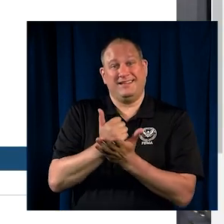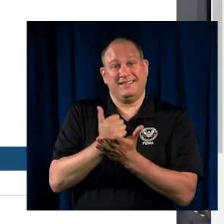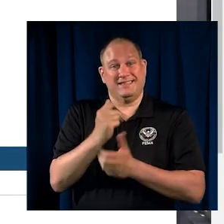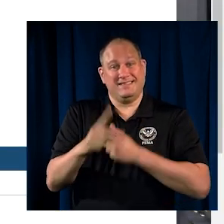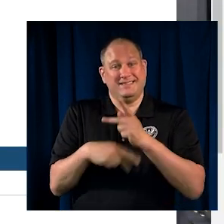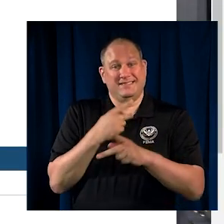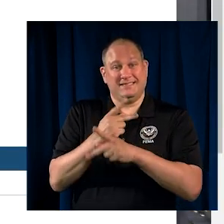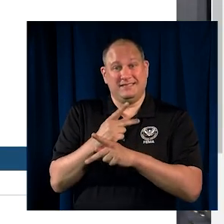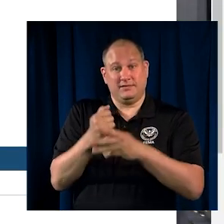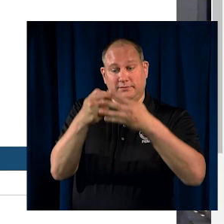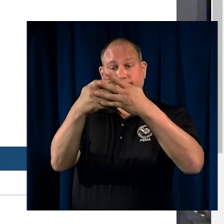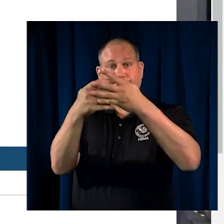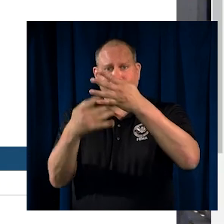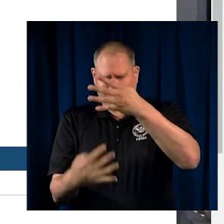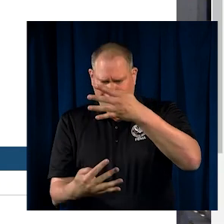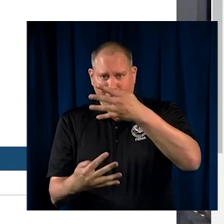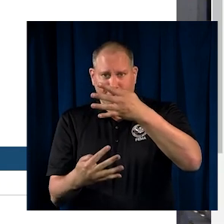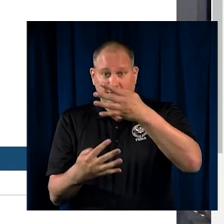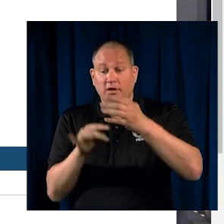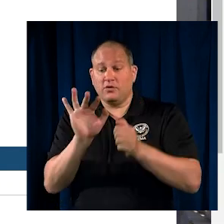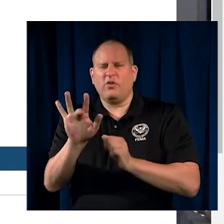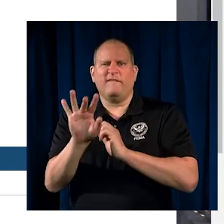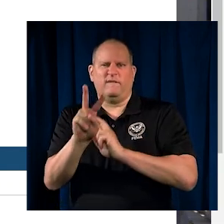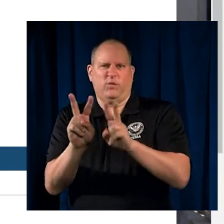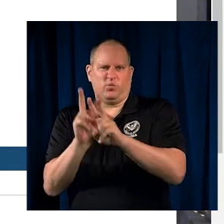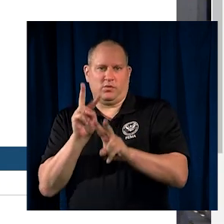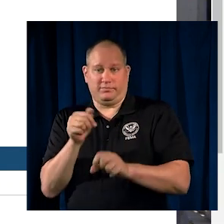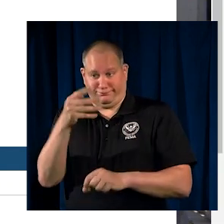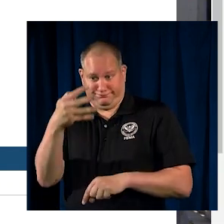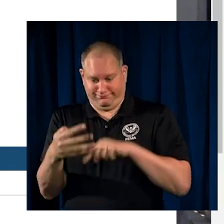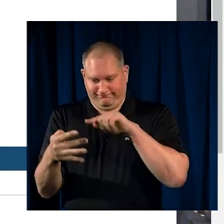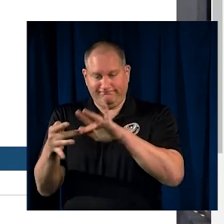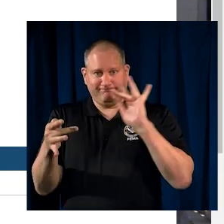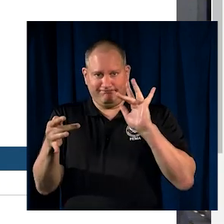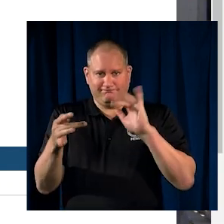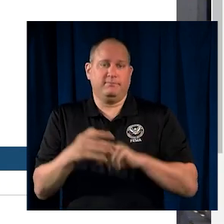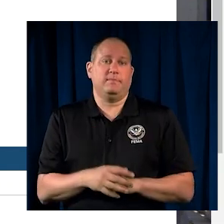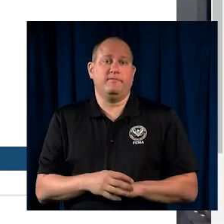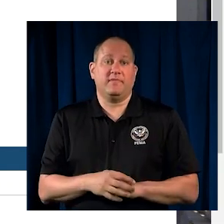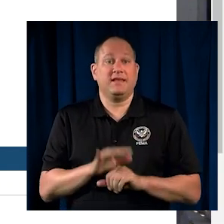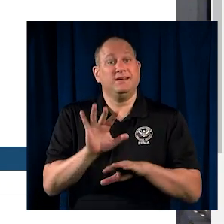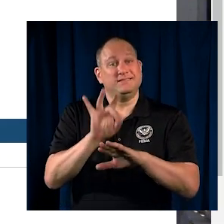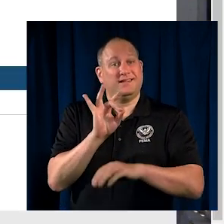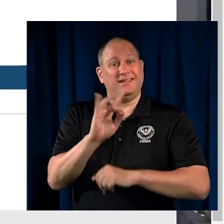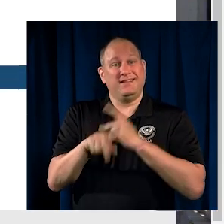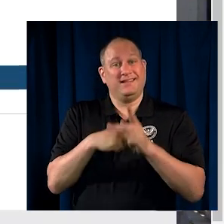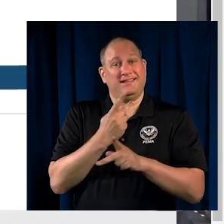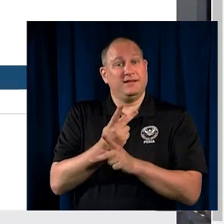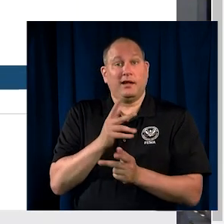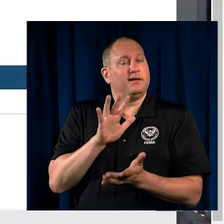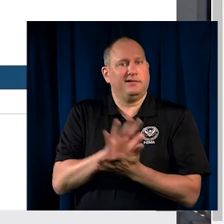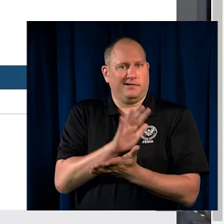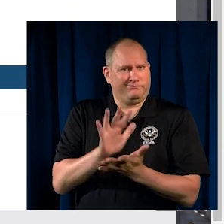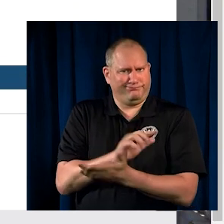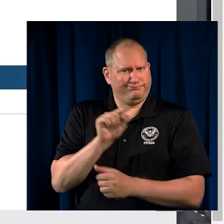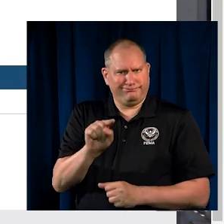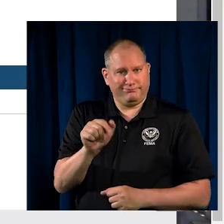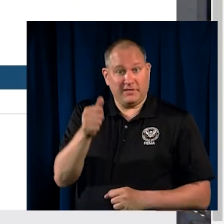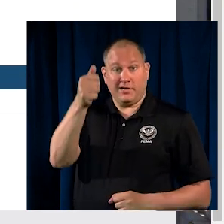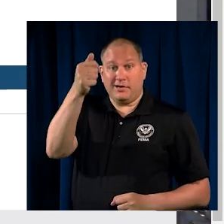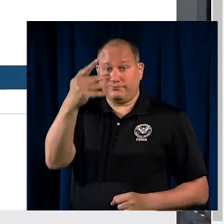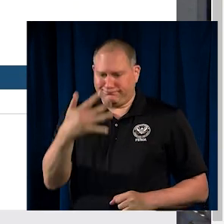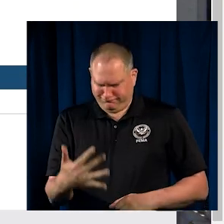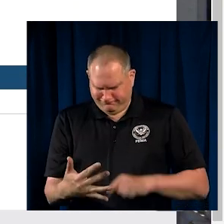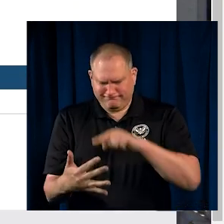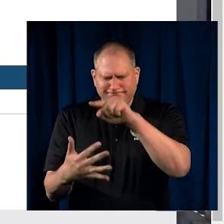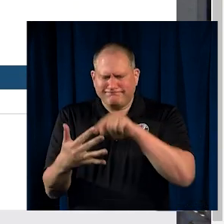For Select Assistance Type, choose Funeral from the drop-down menu. For Select Document Type, click on the